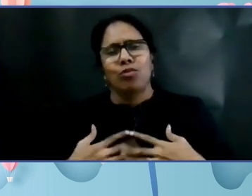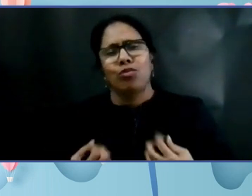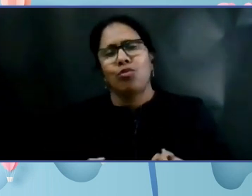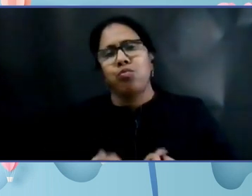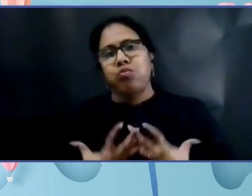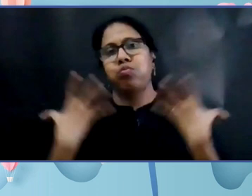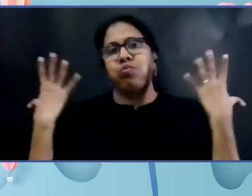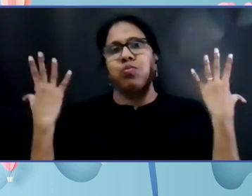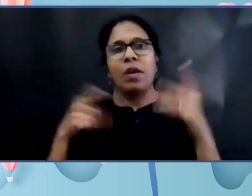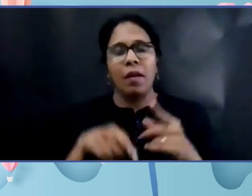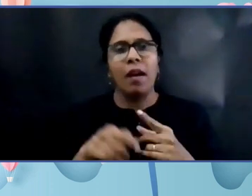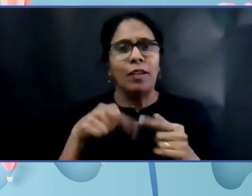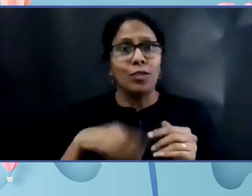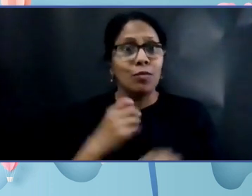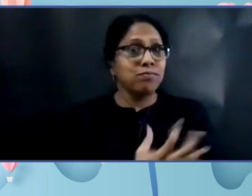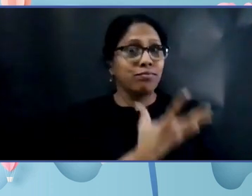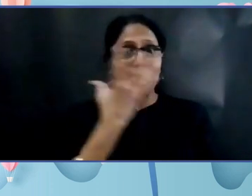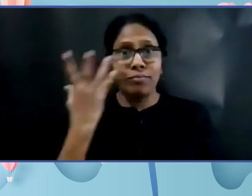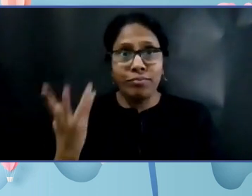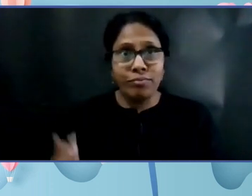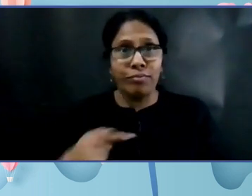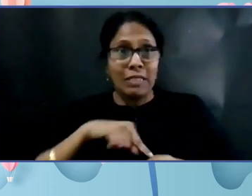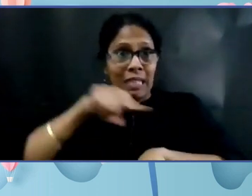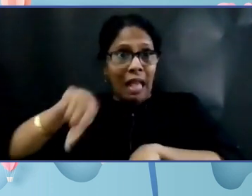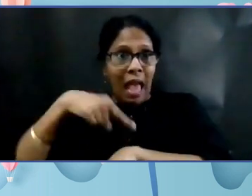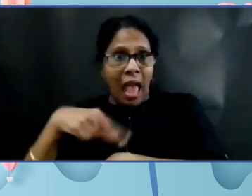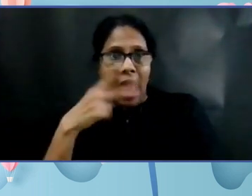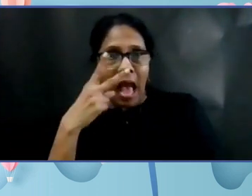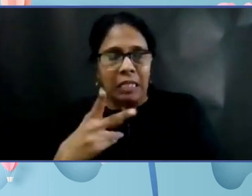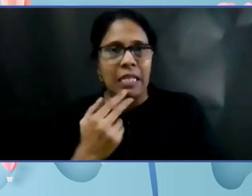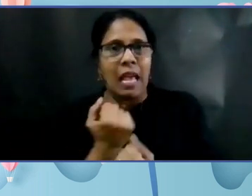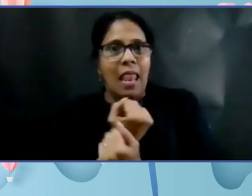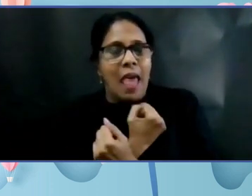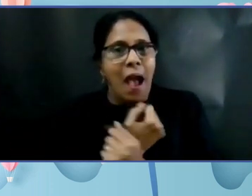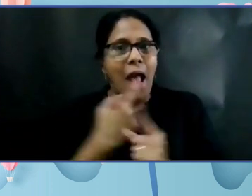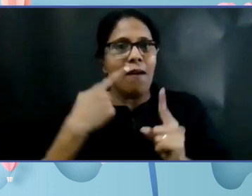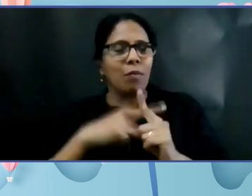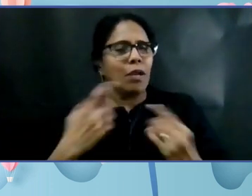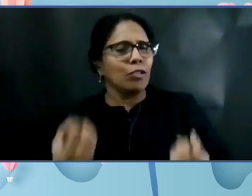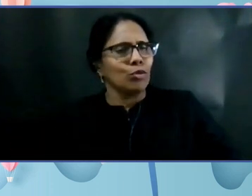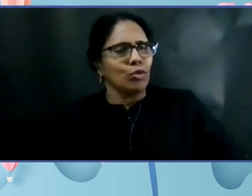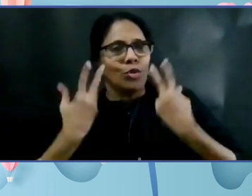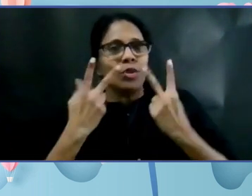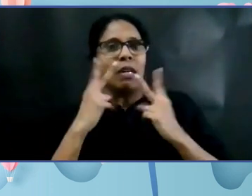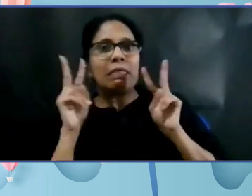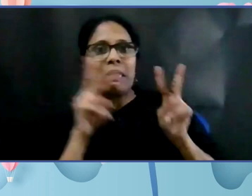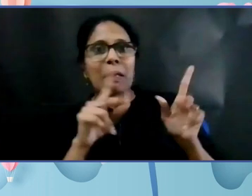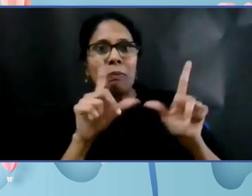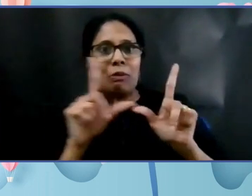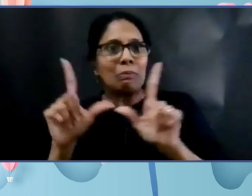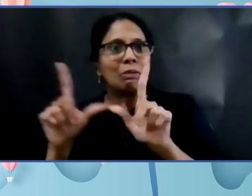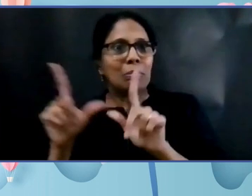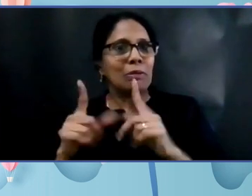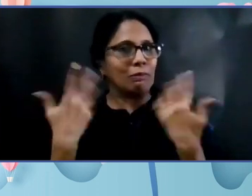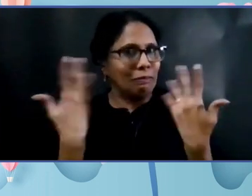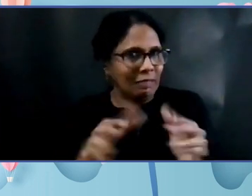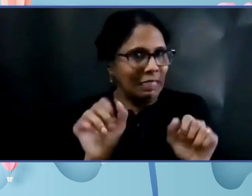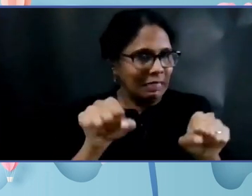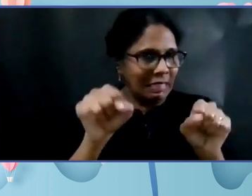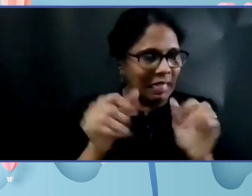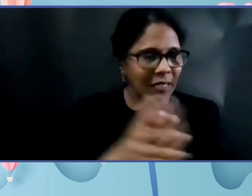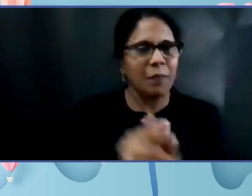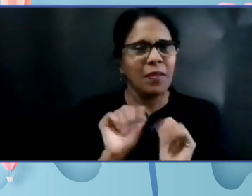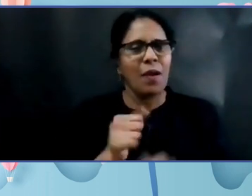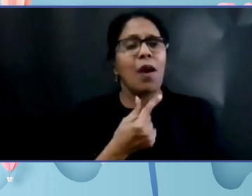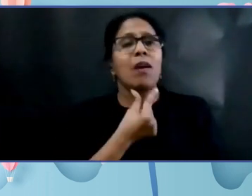witnessed great joy and love in the various sessions by the speakers. You know, I don't want to pick any personal favorites, but